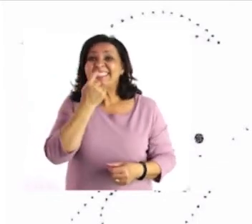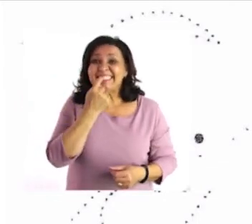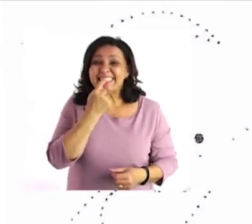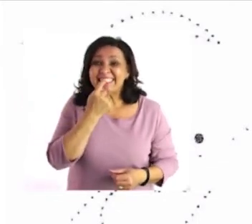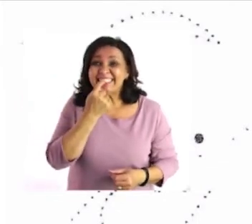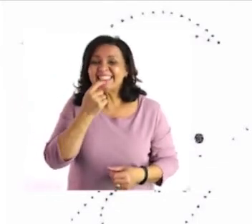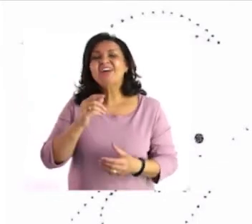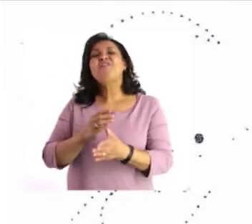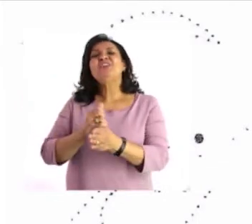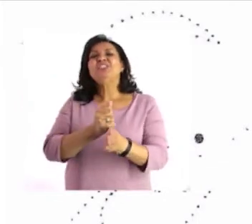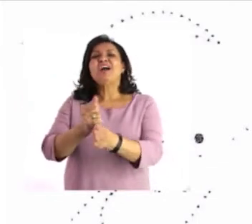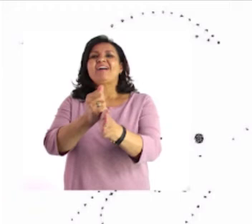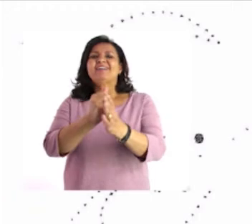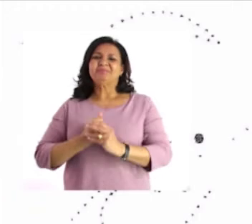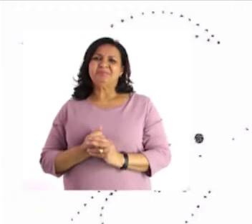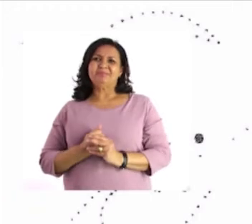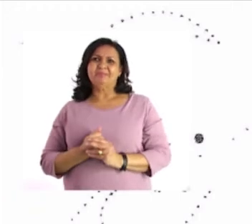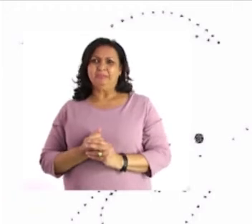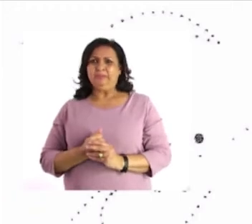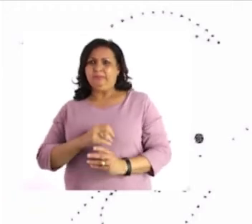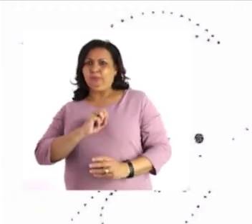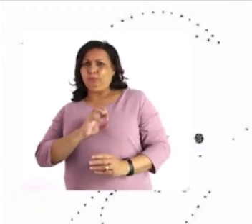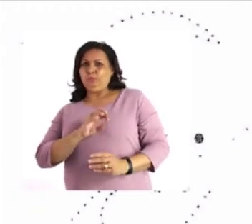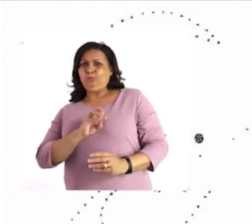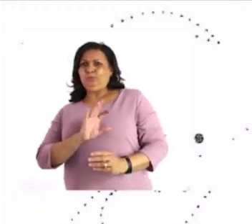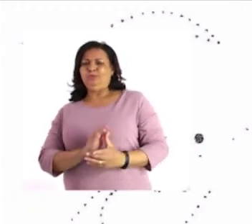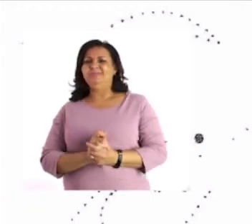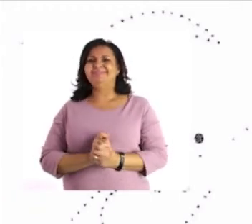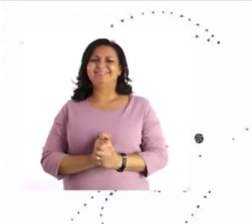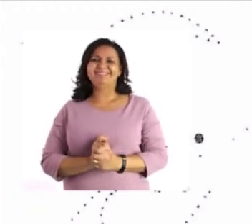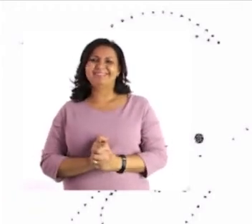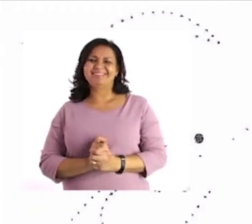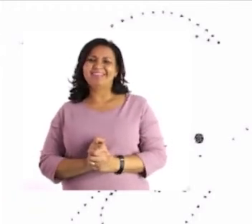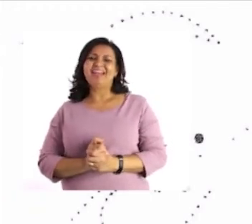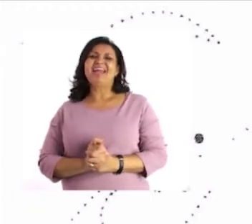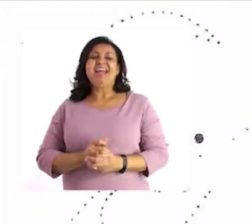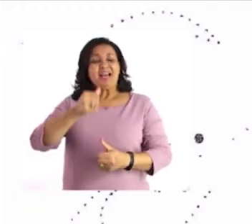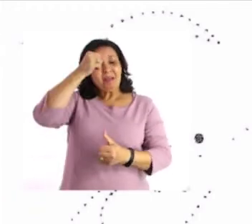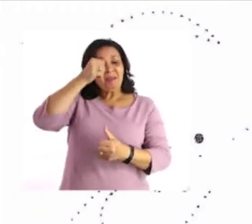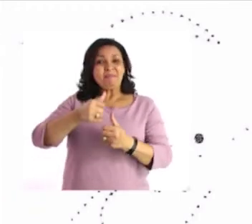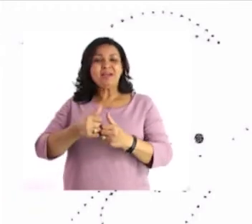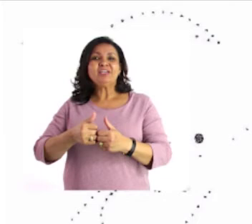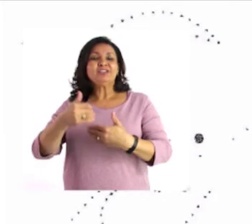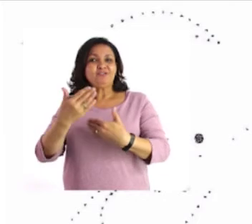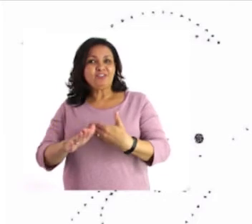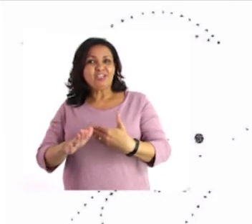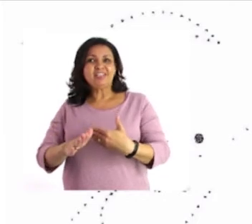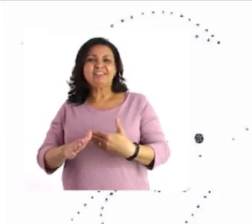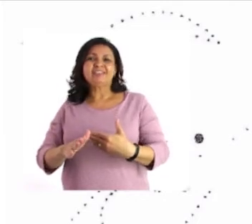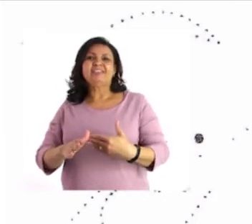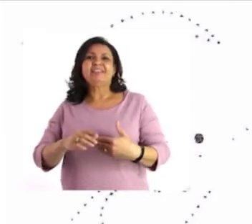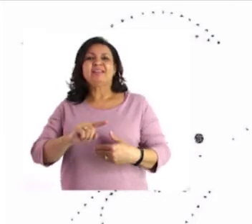the shark. I'm a little bit scared for sharks. So remember to complete the wave patterns that you see on